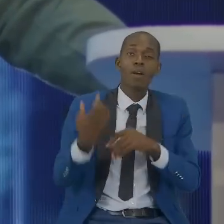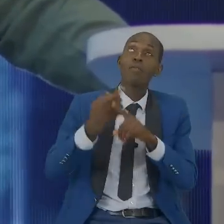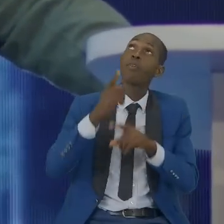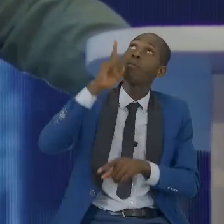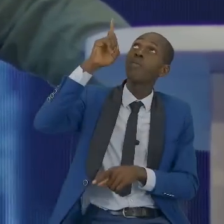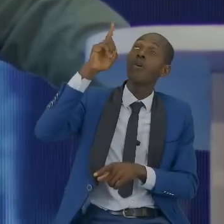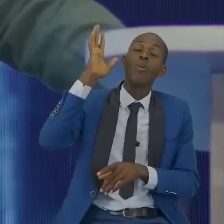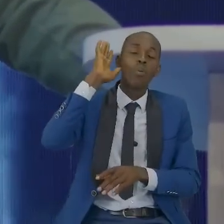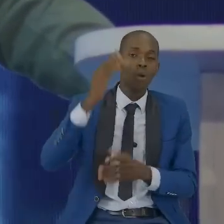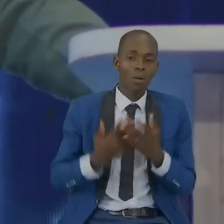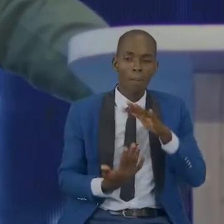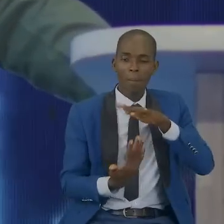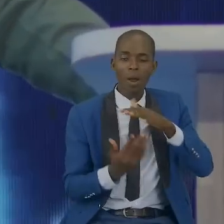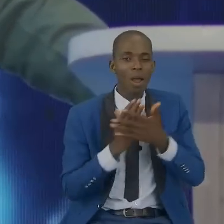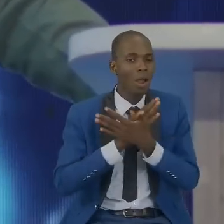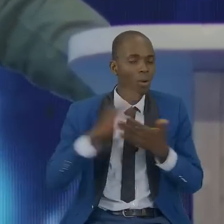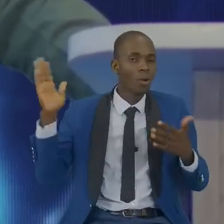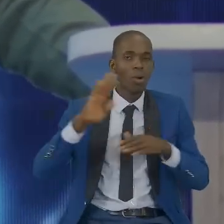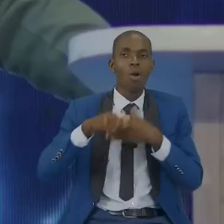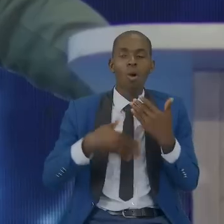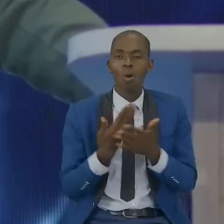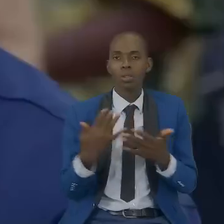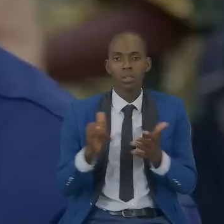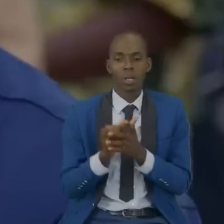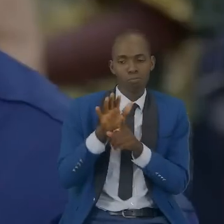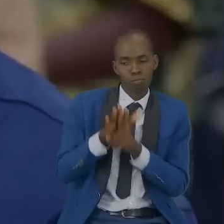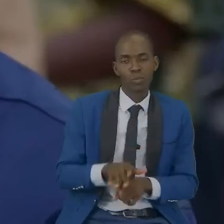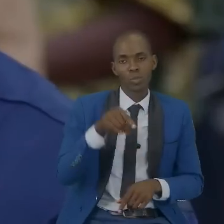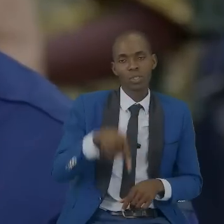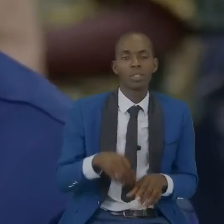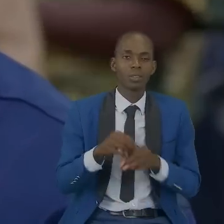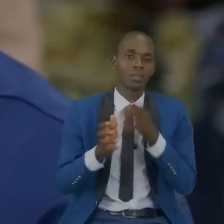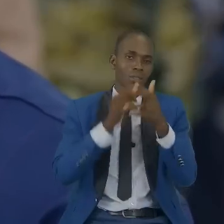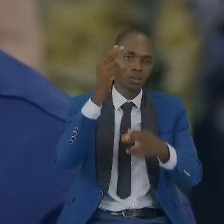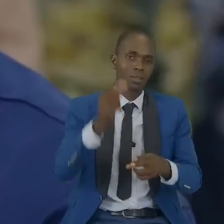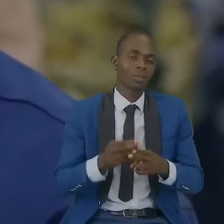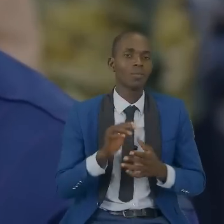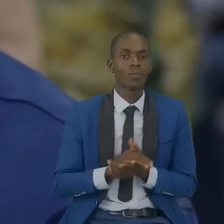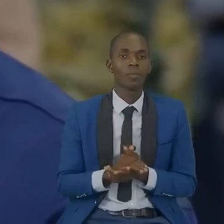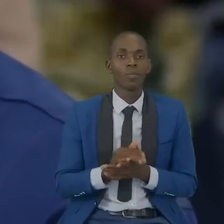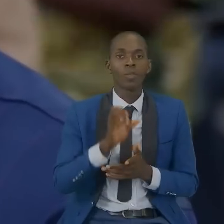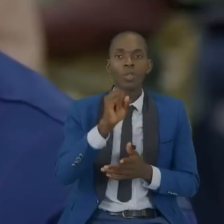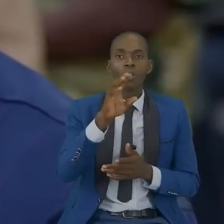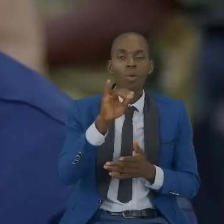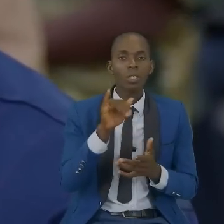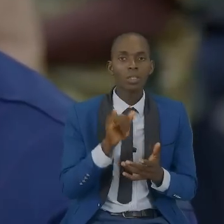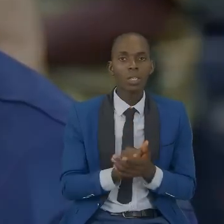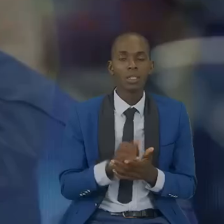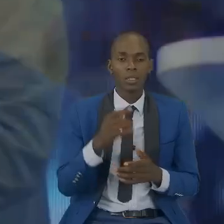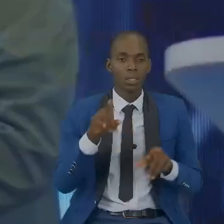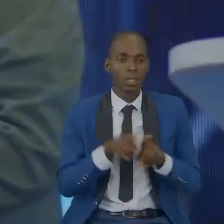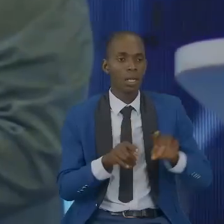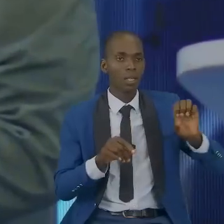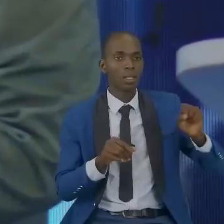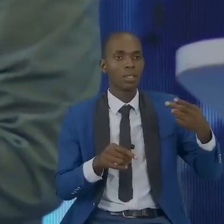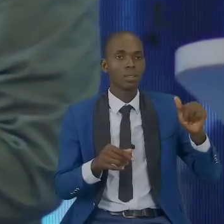away everything holding you down in Jesus' name. So that, like Shadrach,